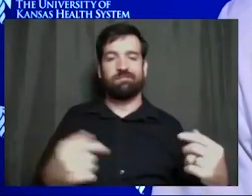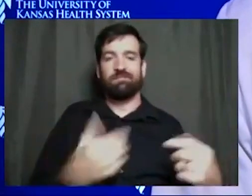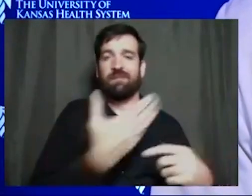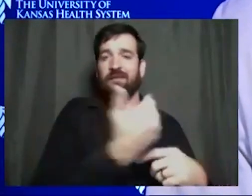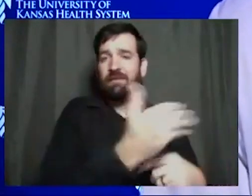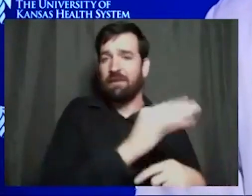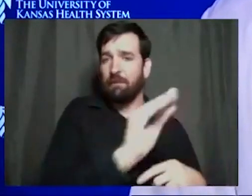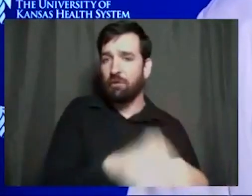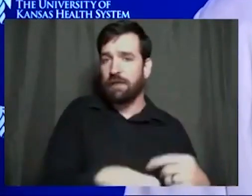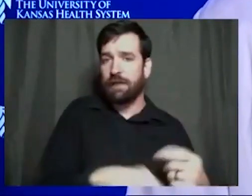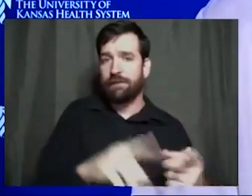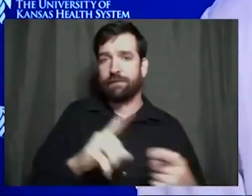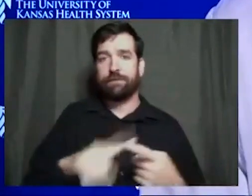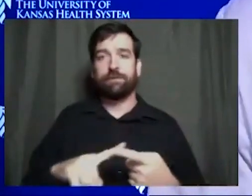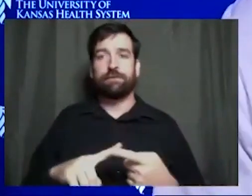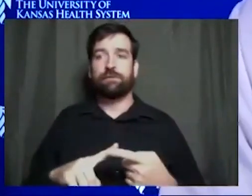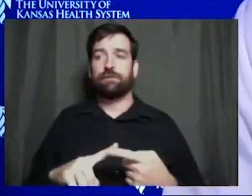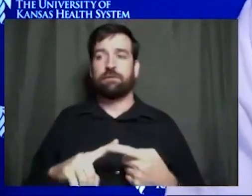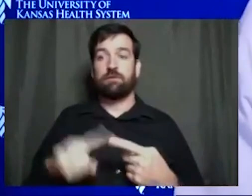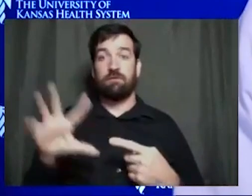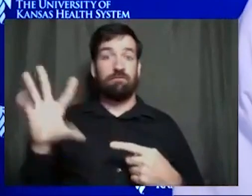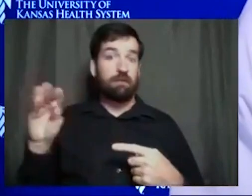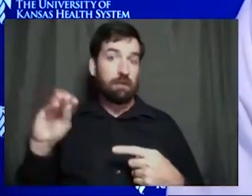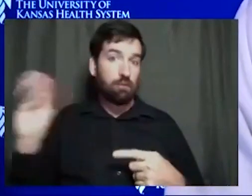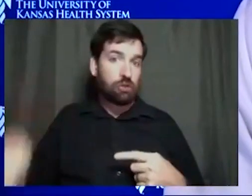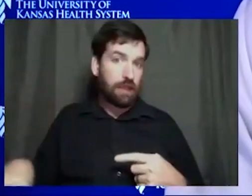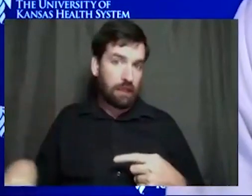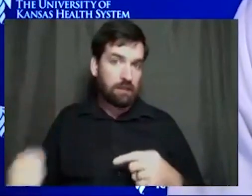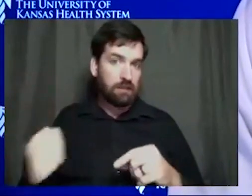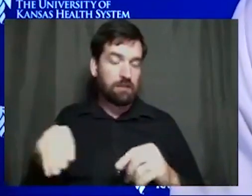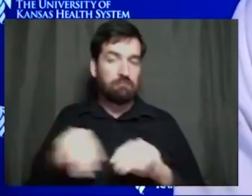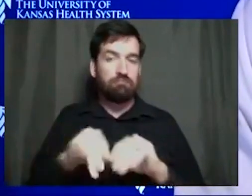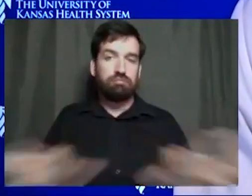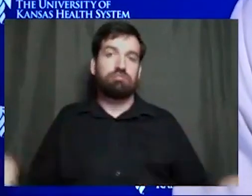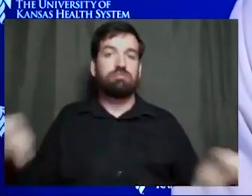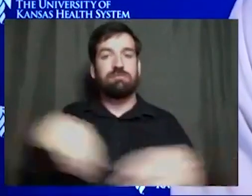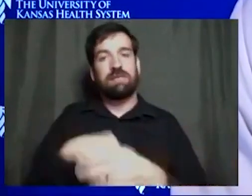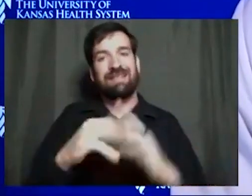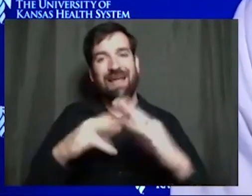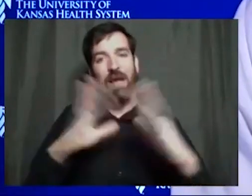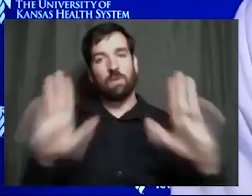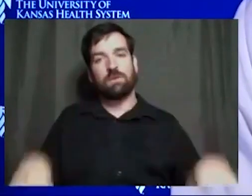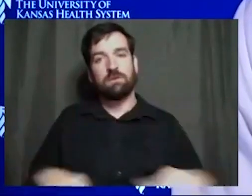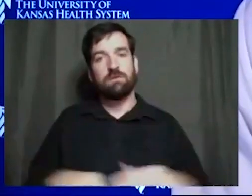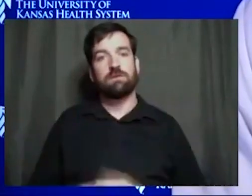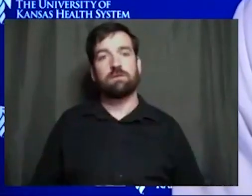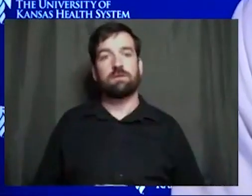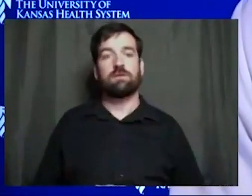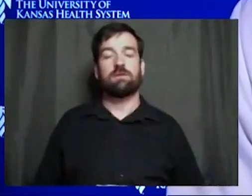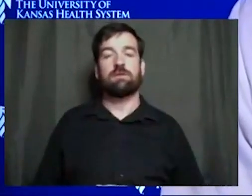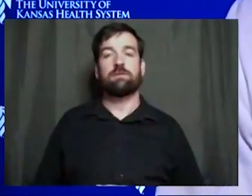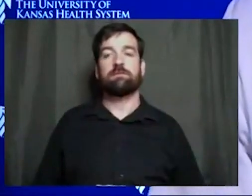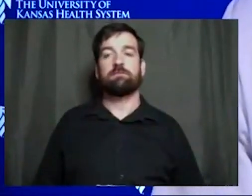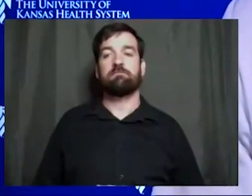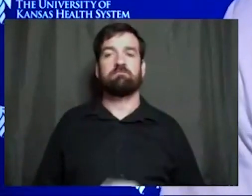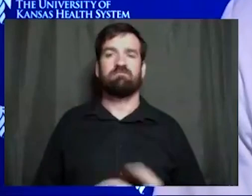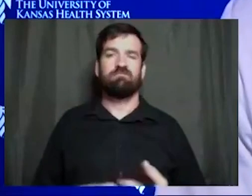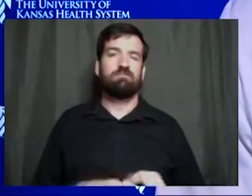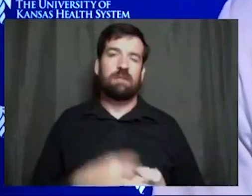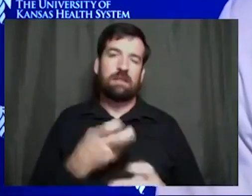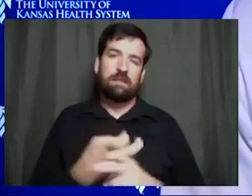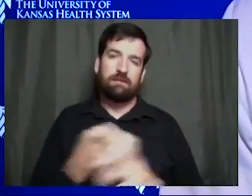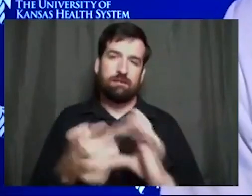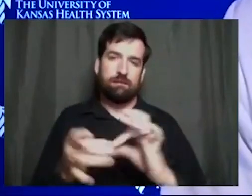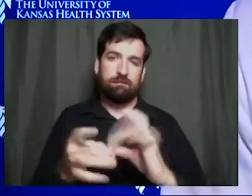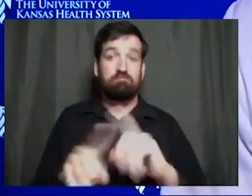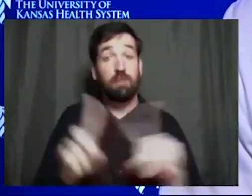15% to 50% of the rest of the household infected. I think it's just difficult to say. But the